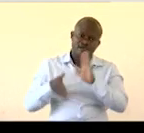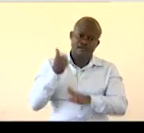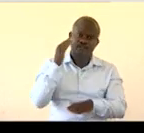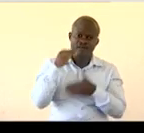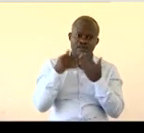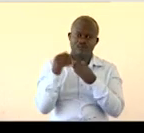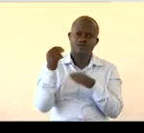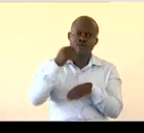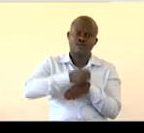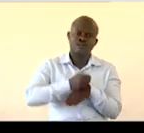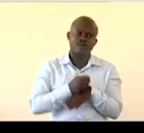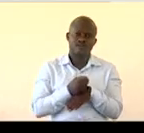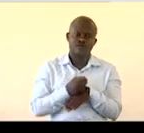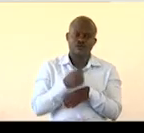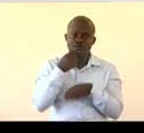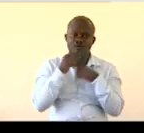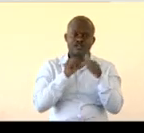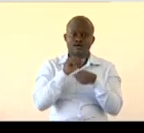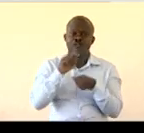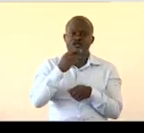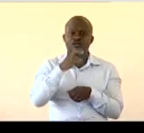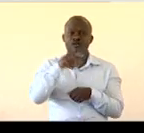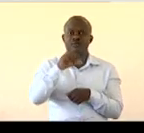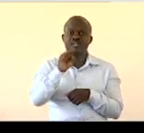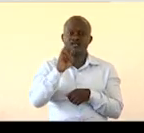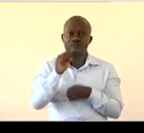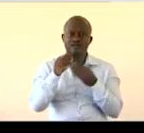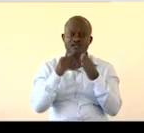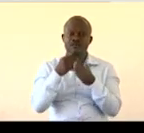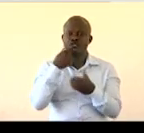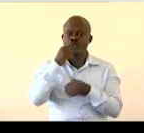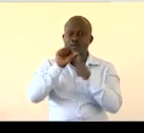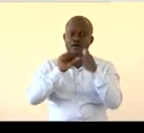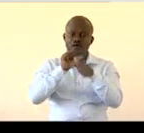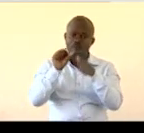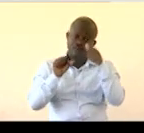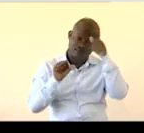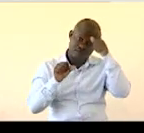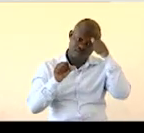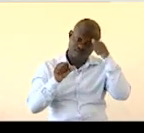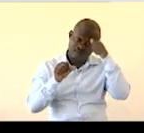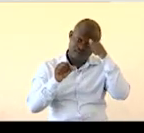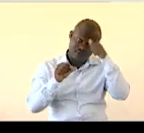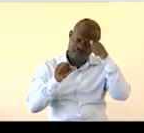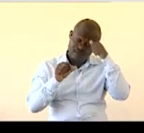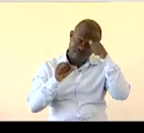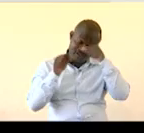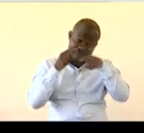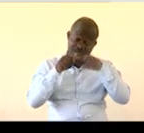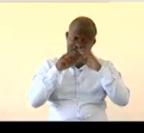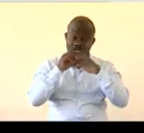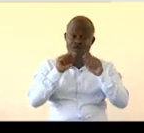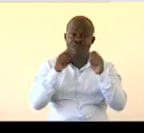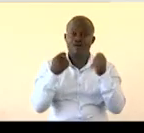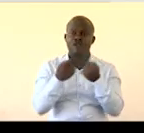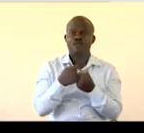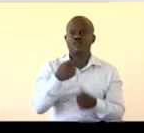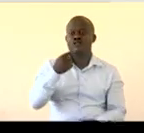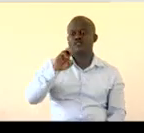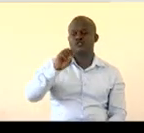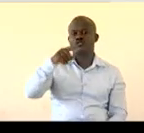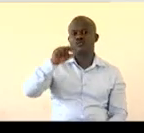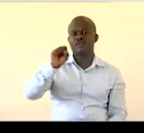today. We have talked about tropism. We have also talked about 6 different types of